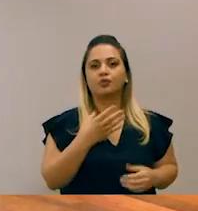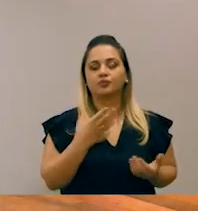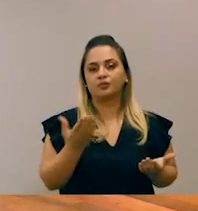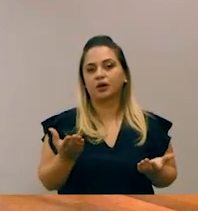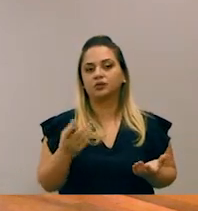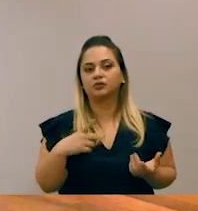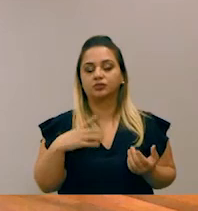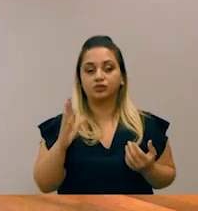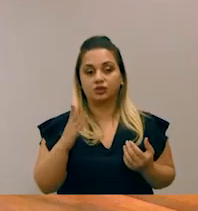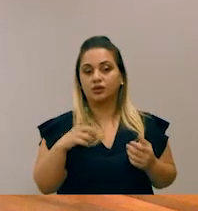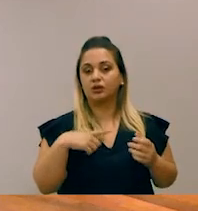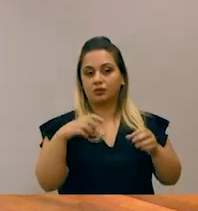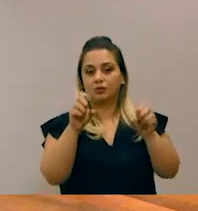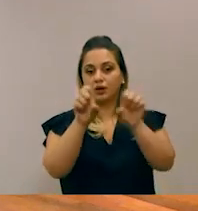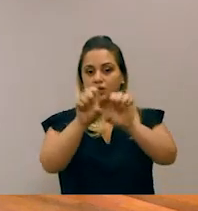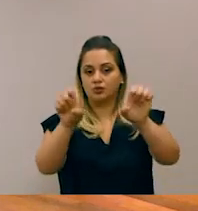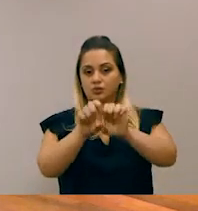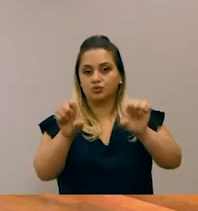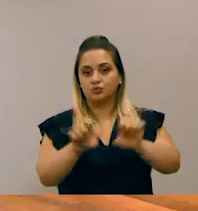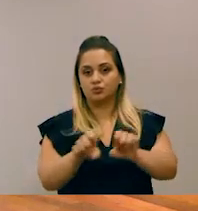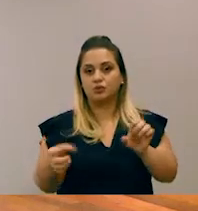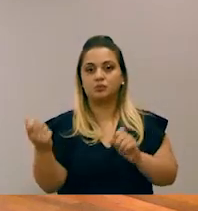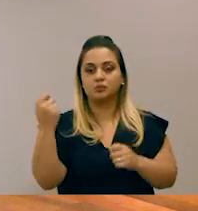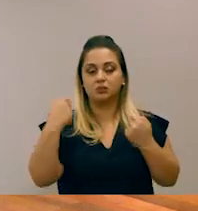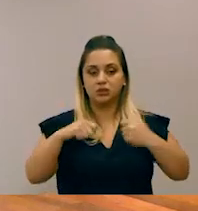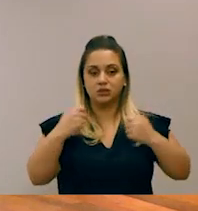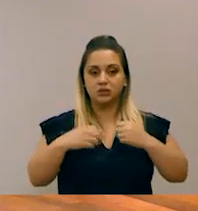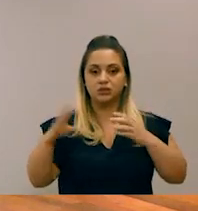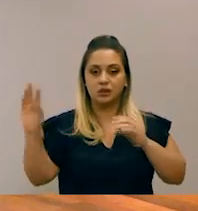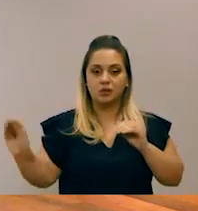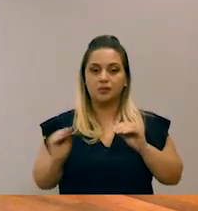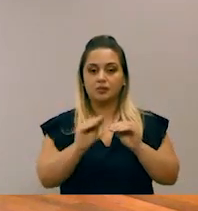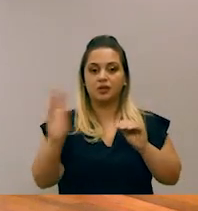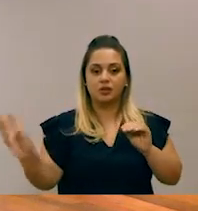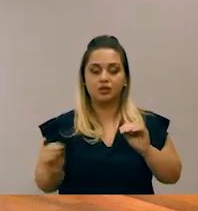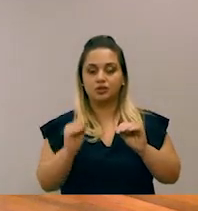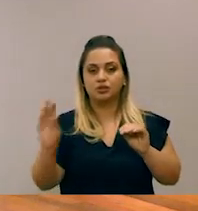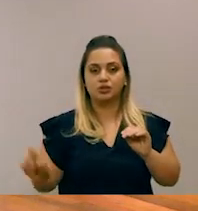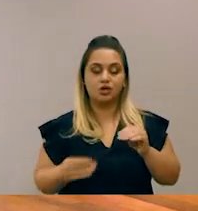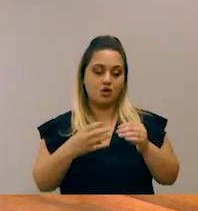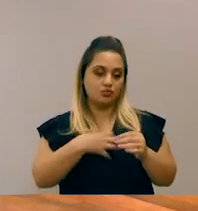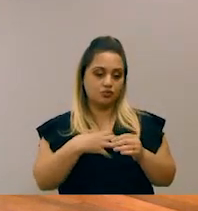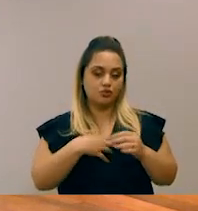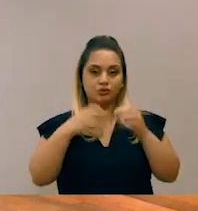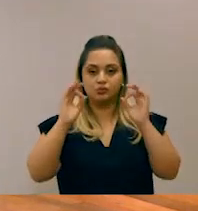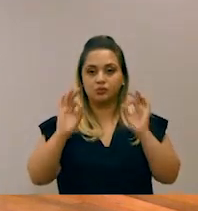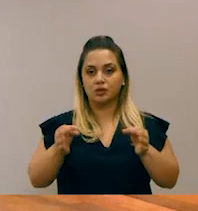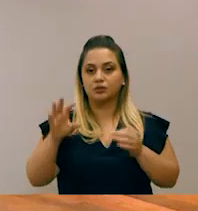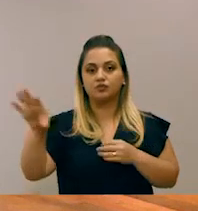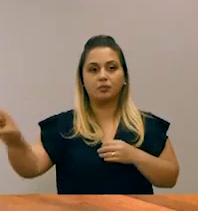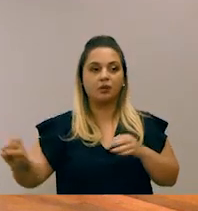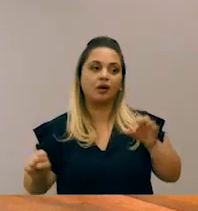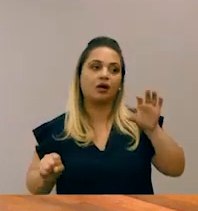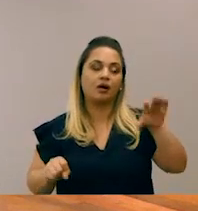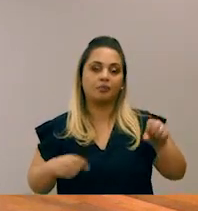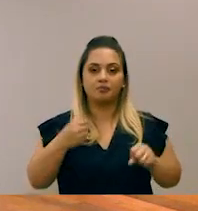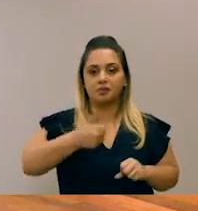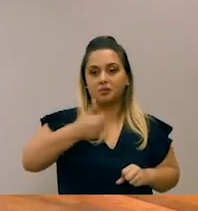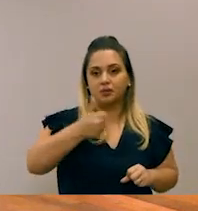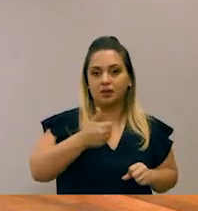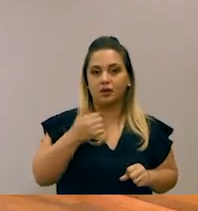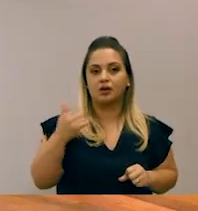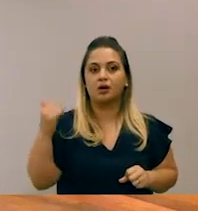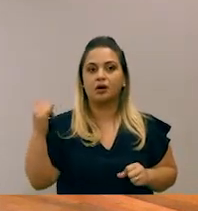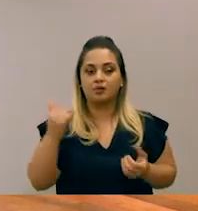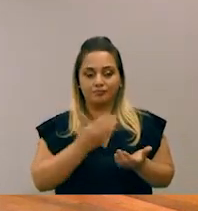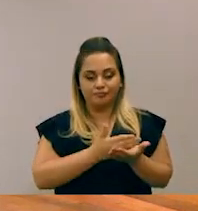a new data, a new piece of data, once we have the structure, we need to fill it in with the section